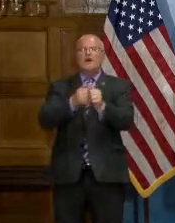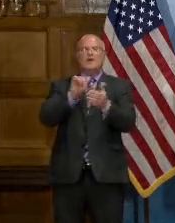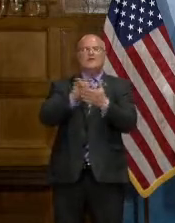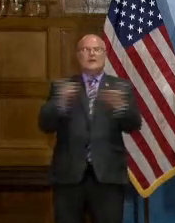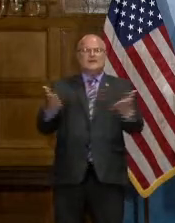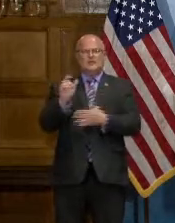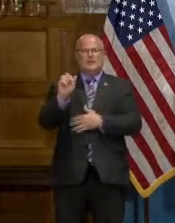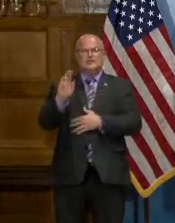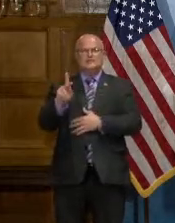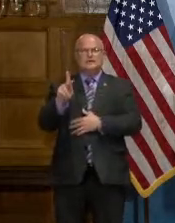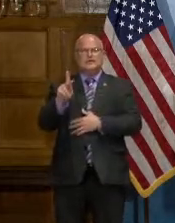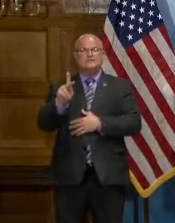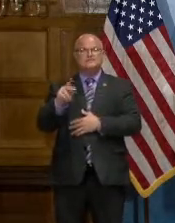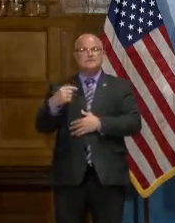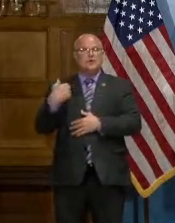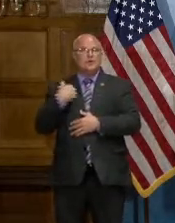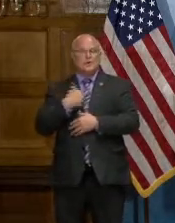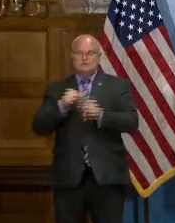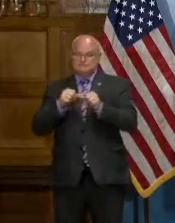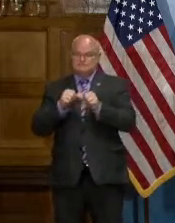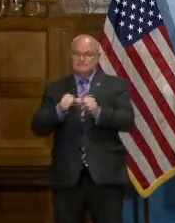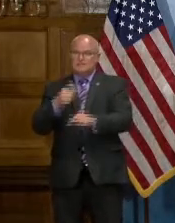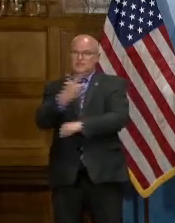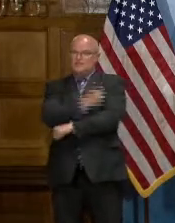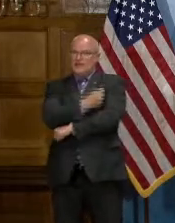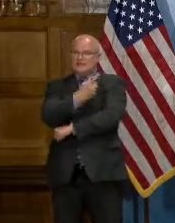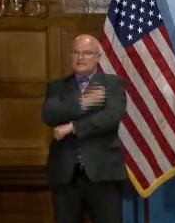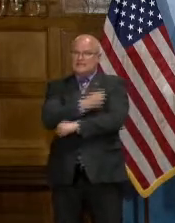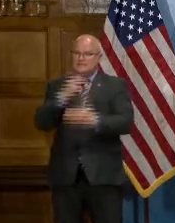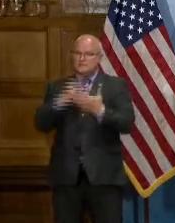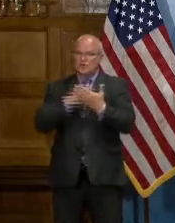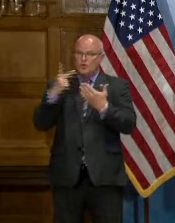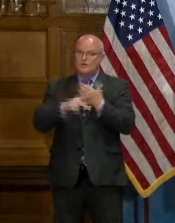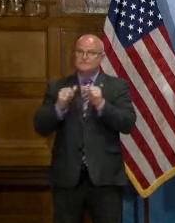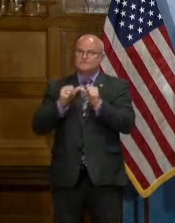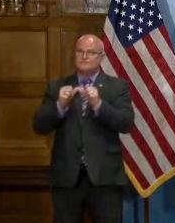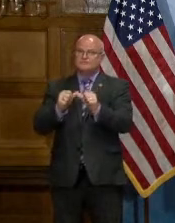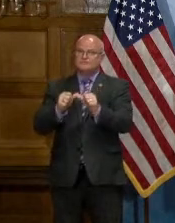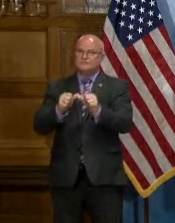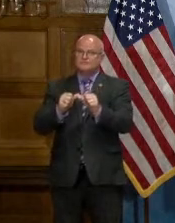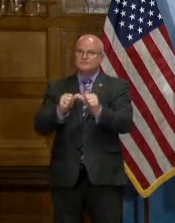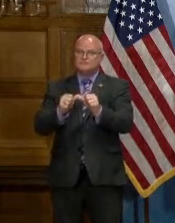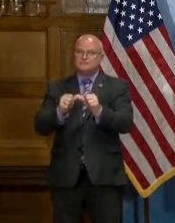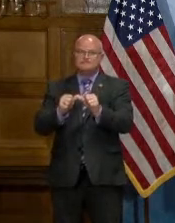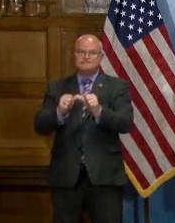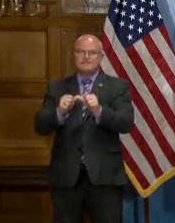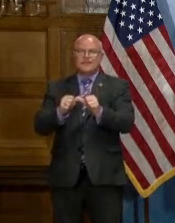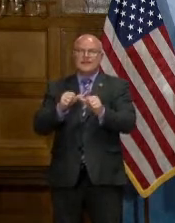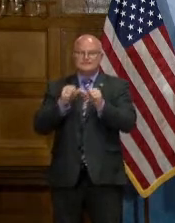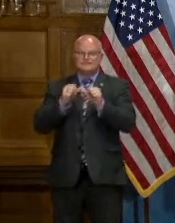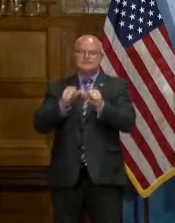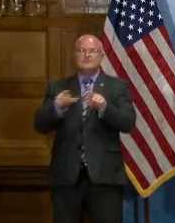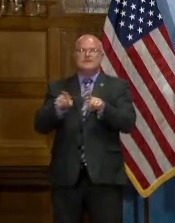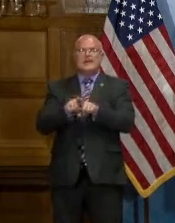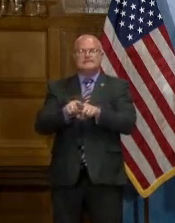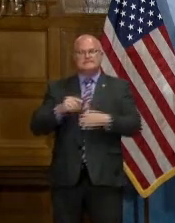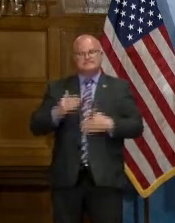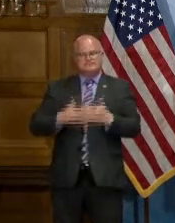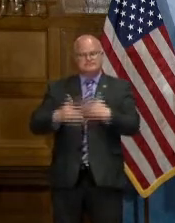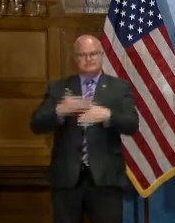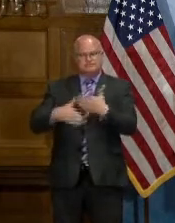in Arkansas. We will continue our vaccination program uninterrupted. It continues at a